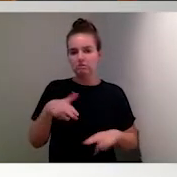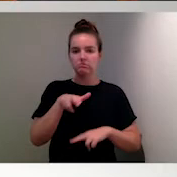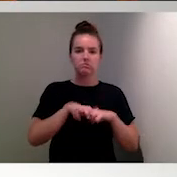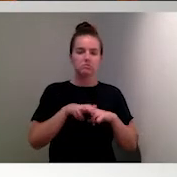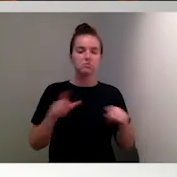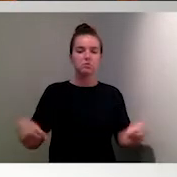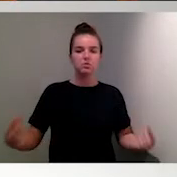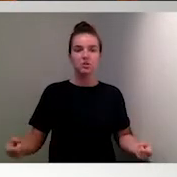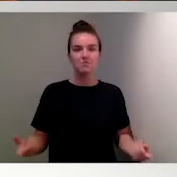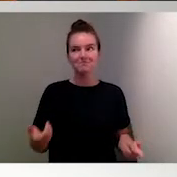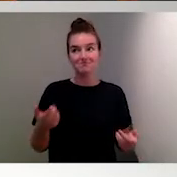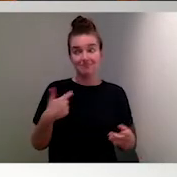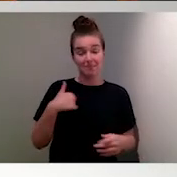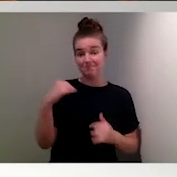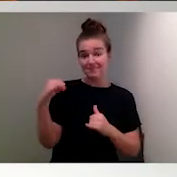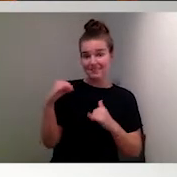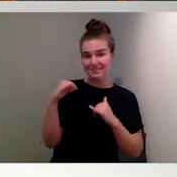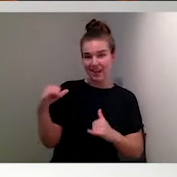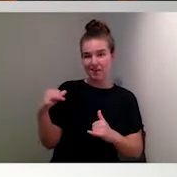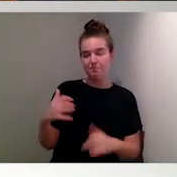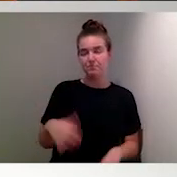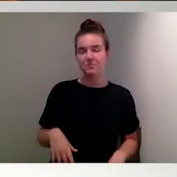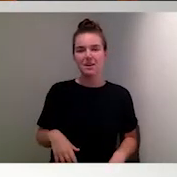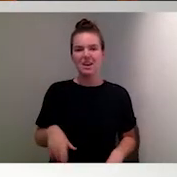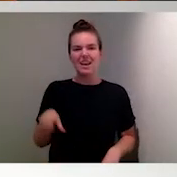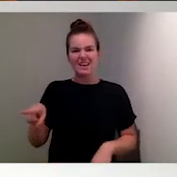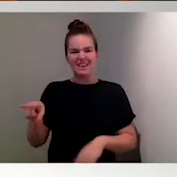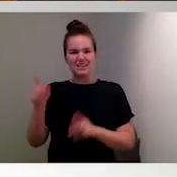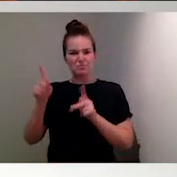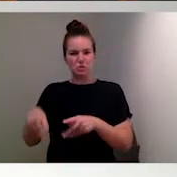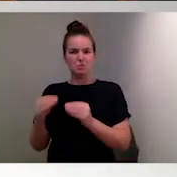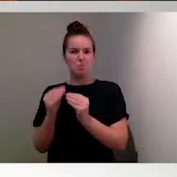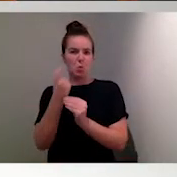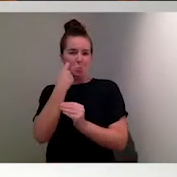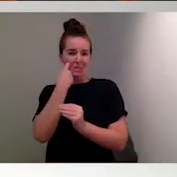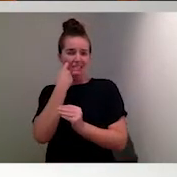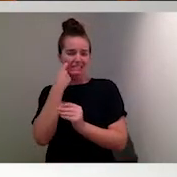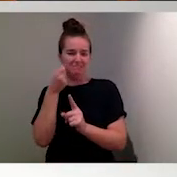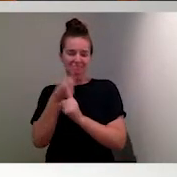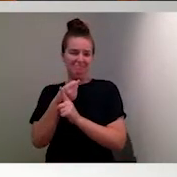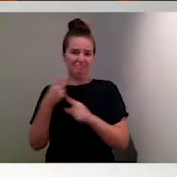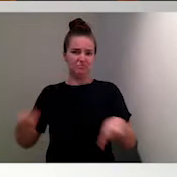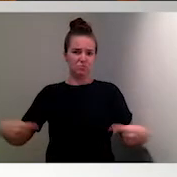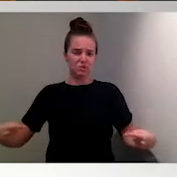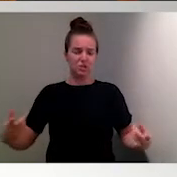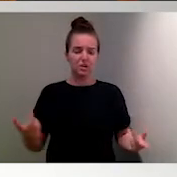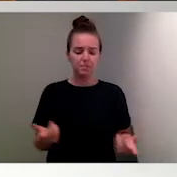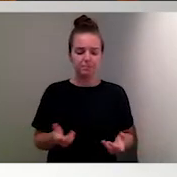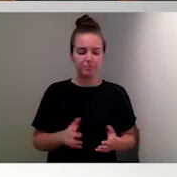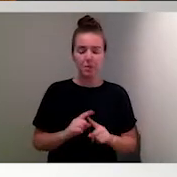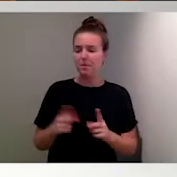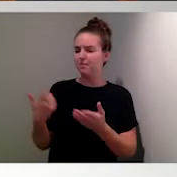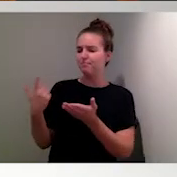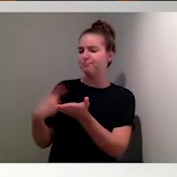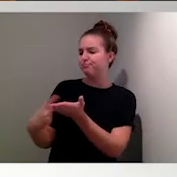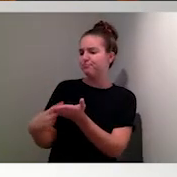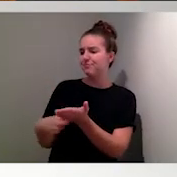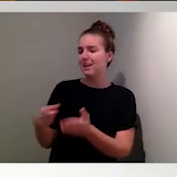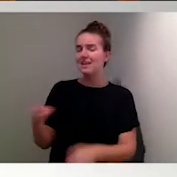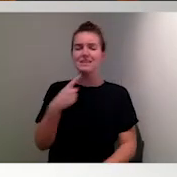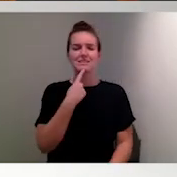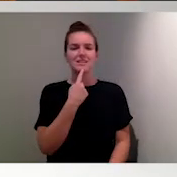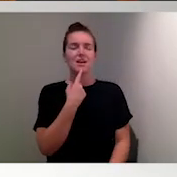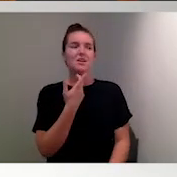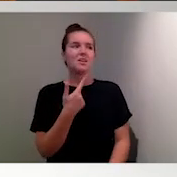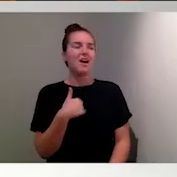my journey. But as we were talking, he said, "I just feel like a spectator." And that's